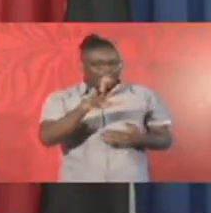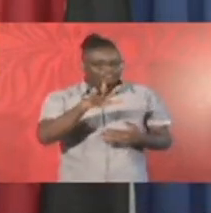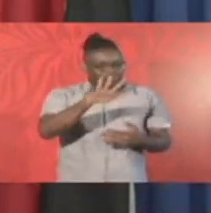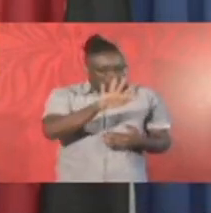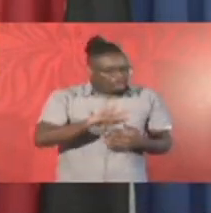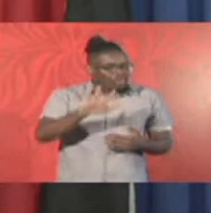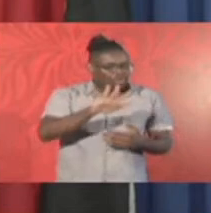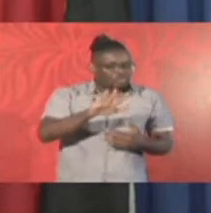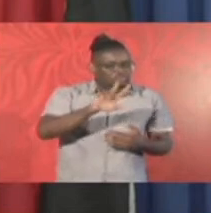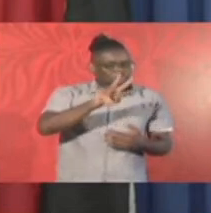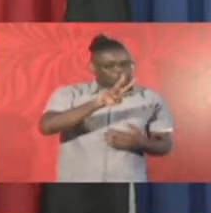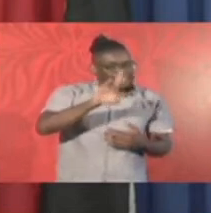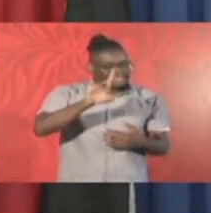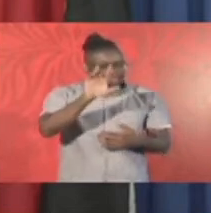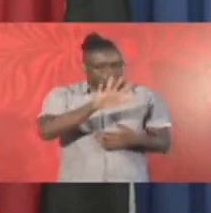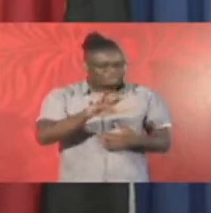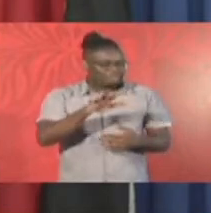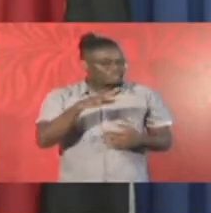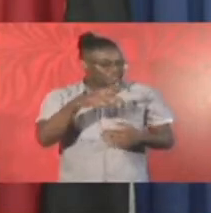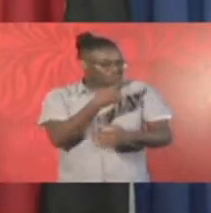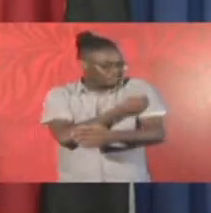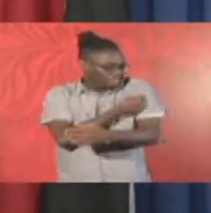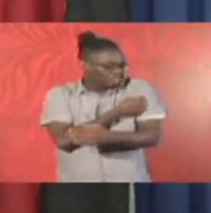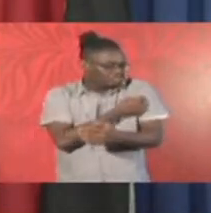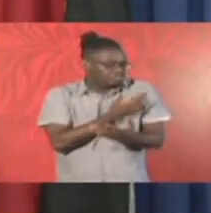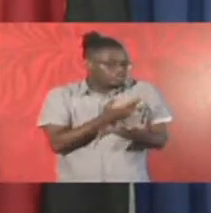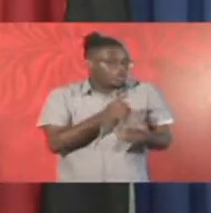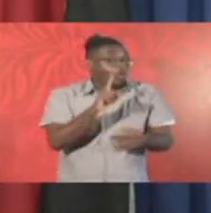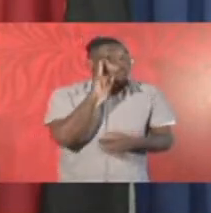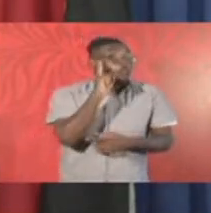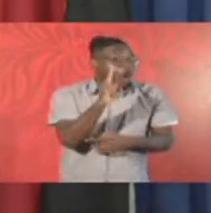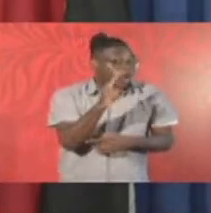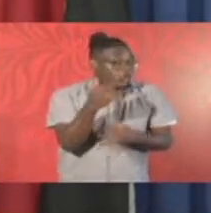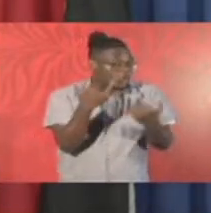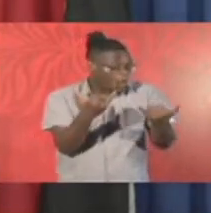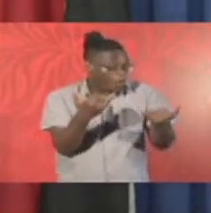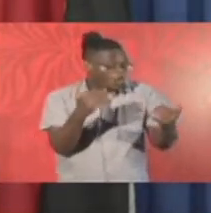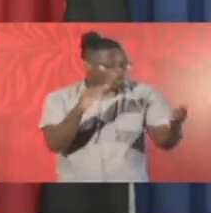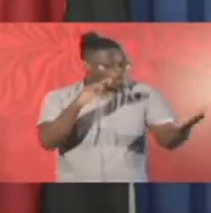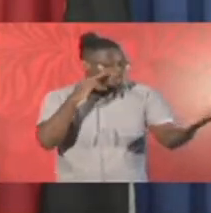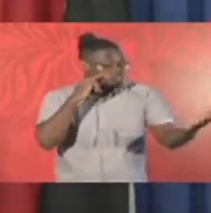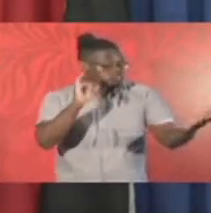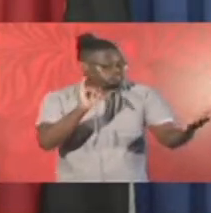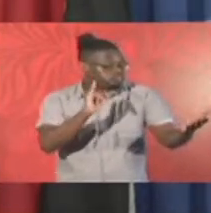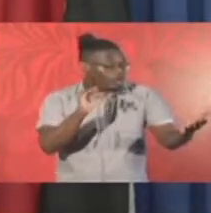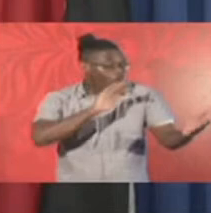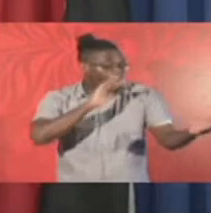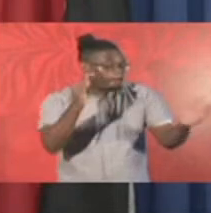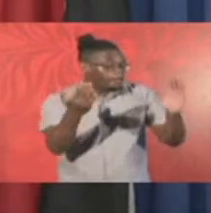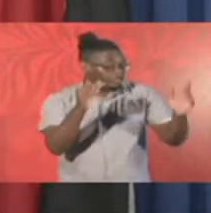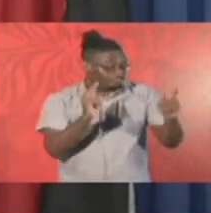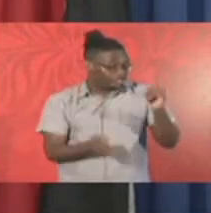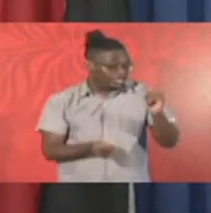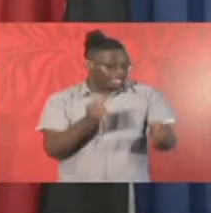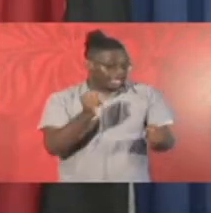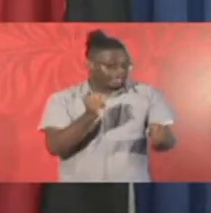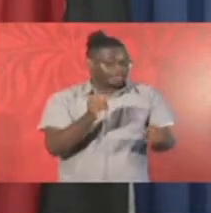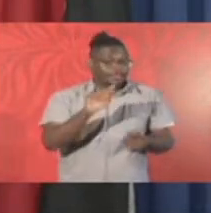is the second dose. So compare Mississippi with at 36% and we are